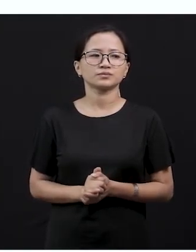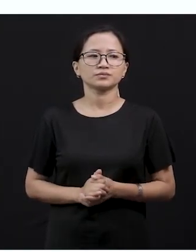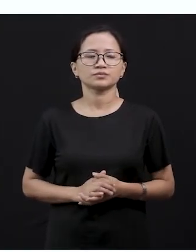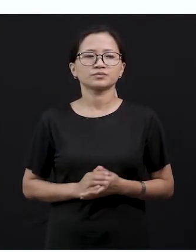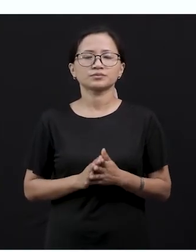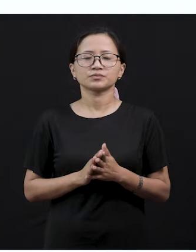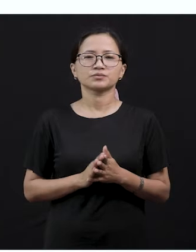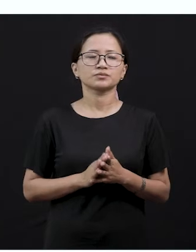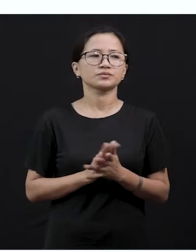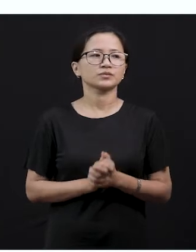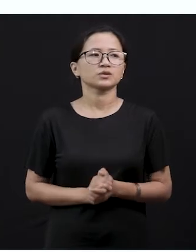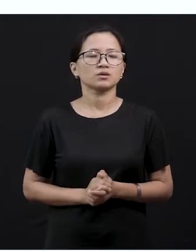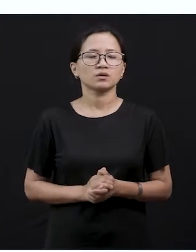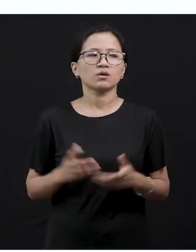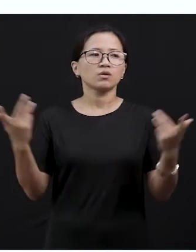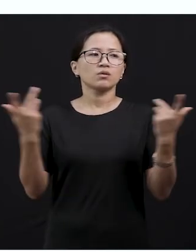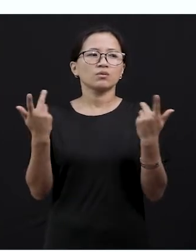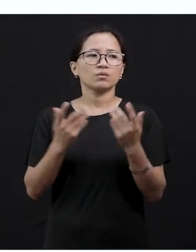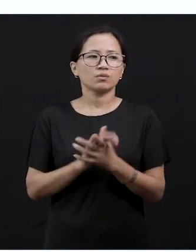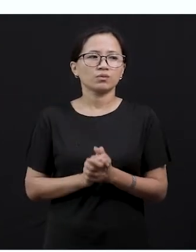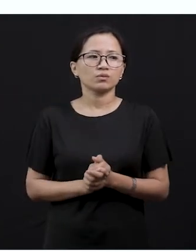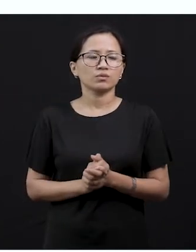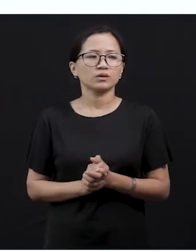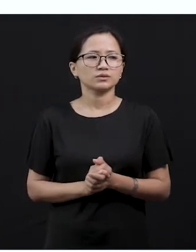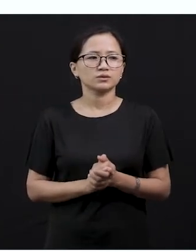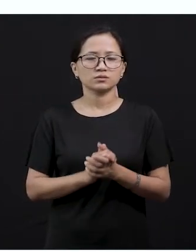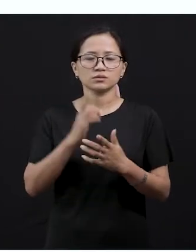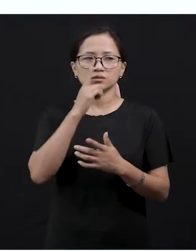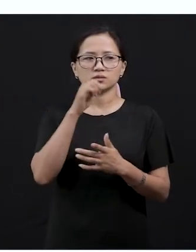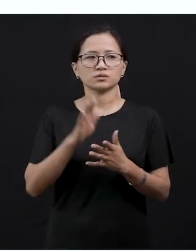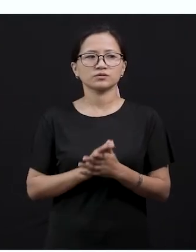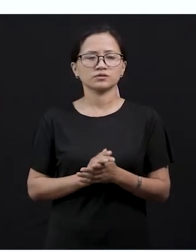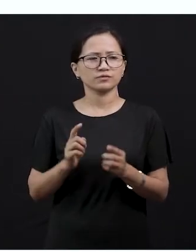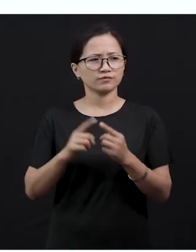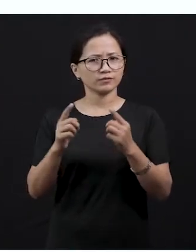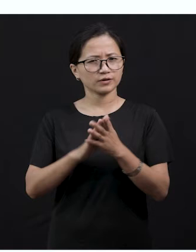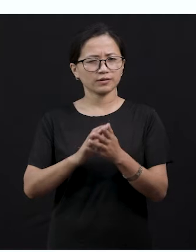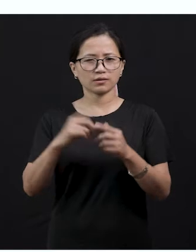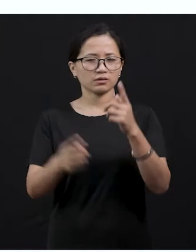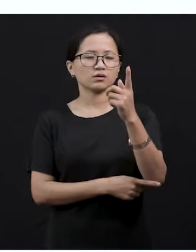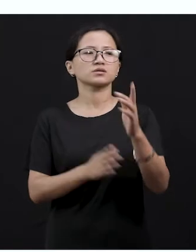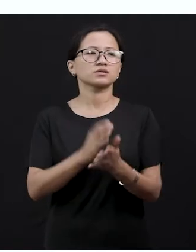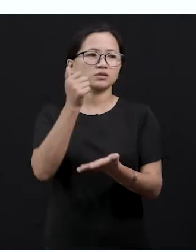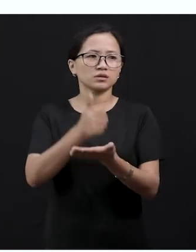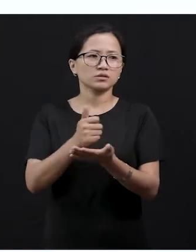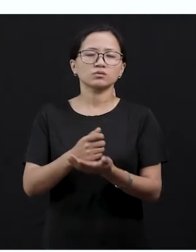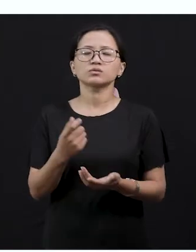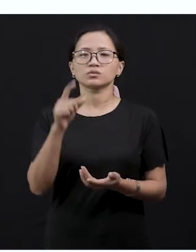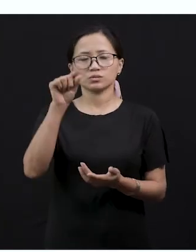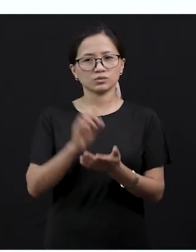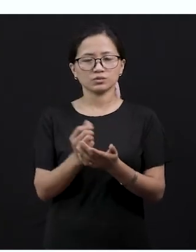buy during Christmas. Now, next question. What did the girls finally decide to do with the